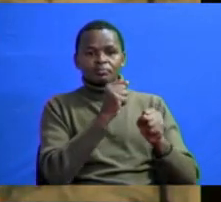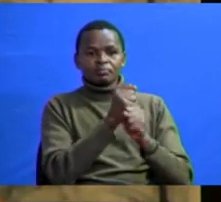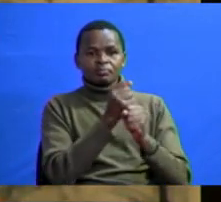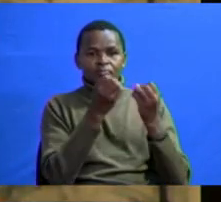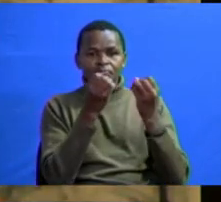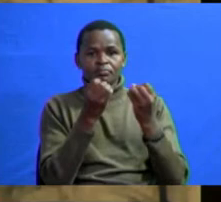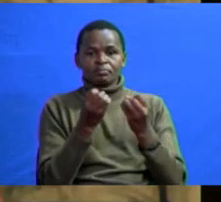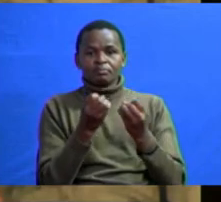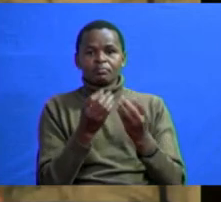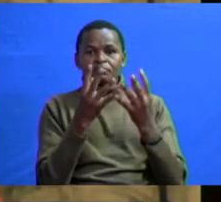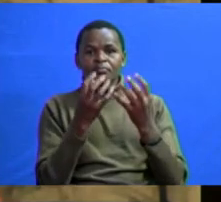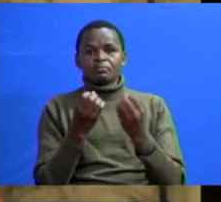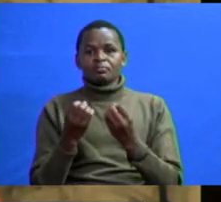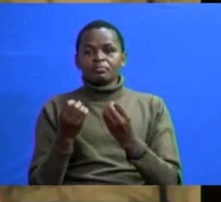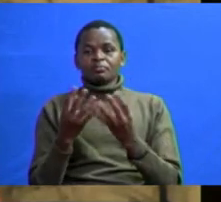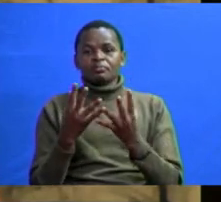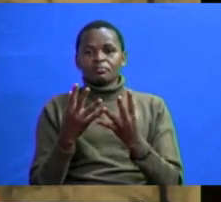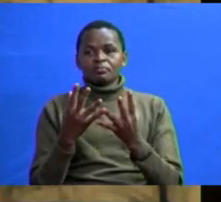lot of,